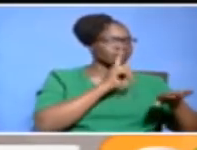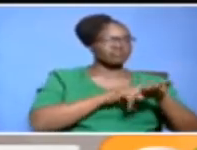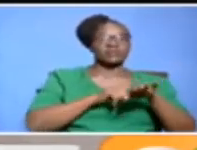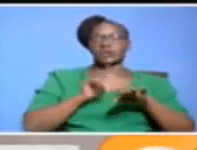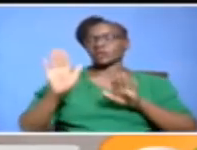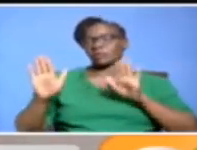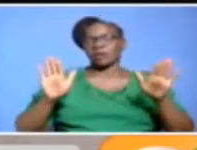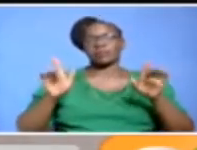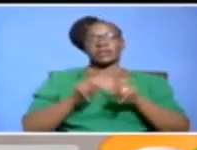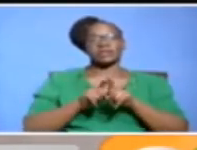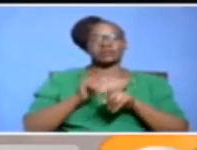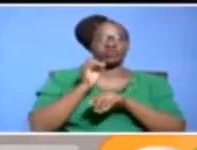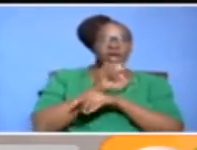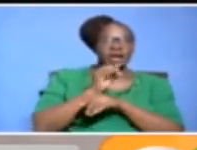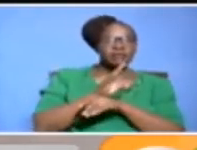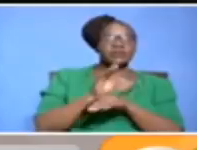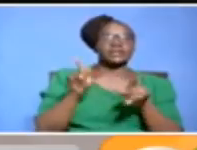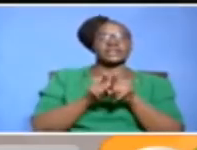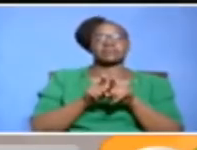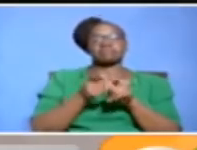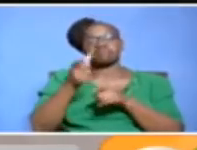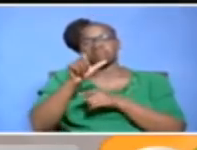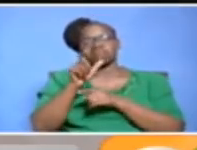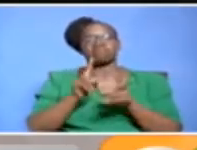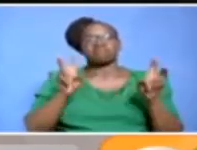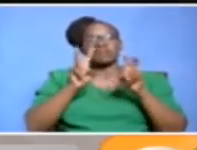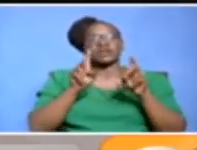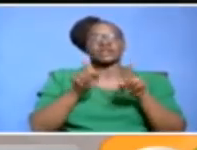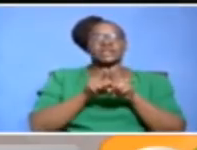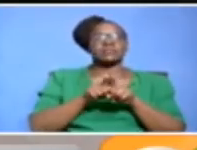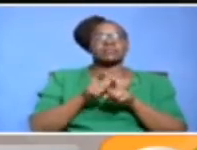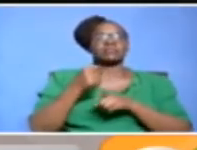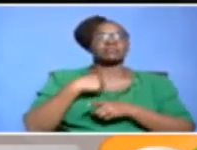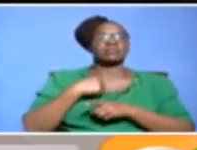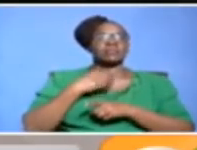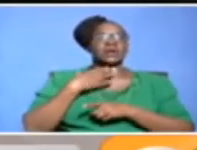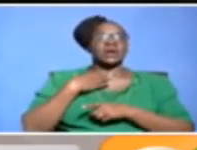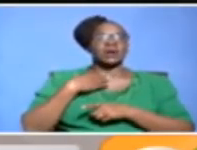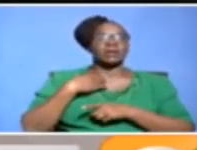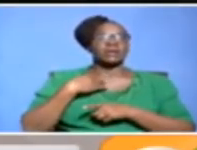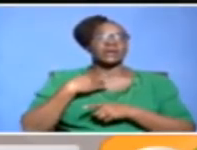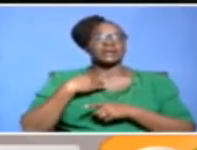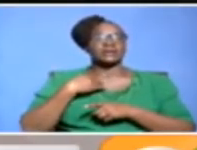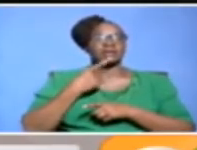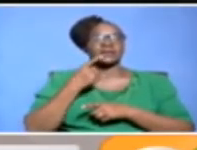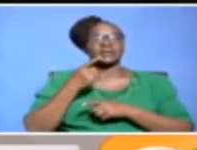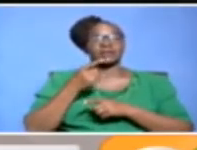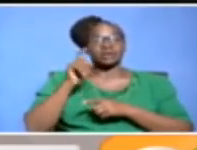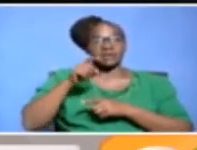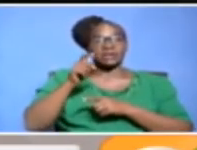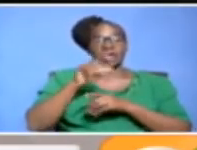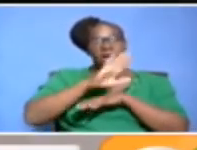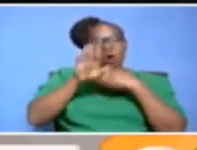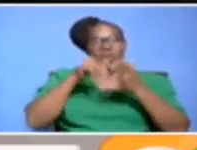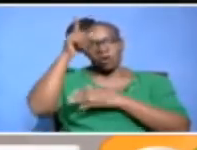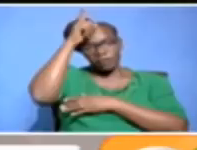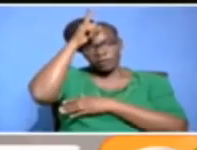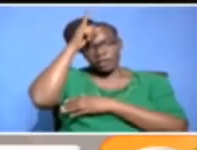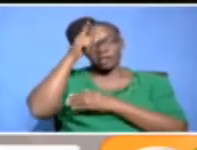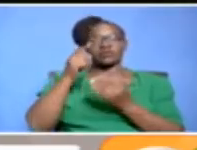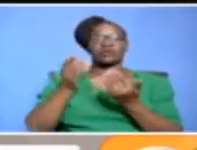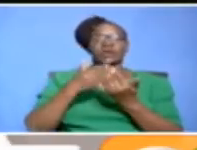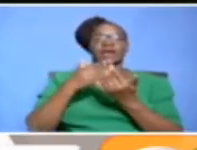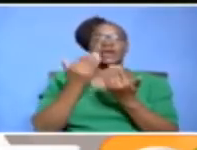and insights. And that does it for this conversation. And maybe take that adage of it takes a village to raise a child and take it